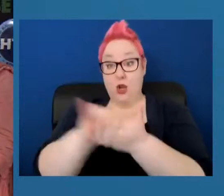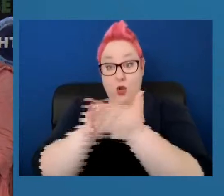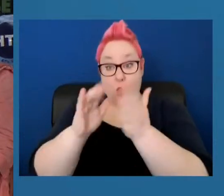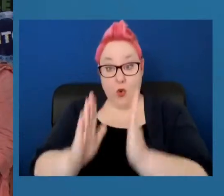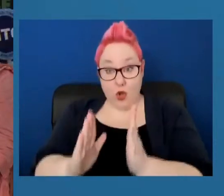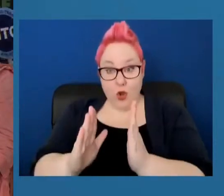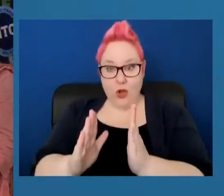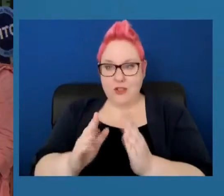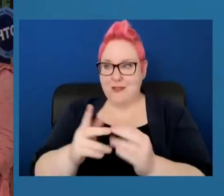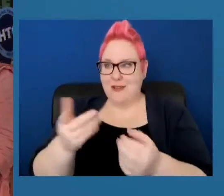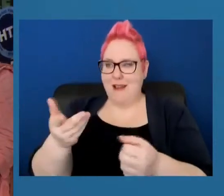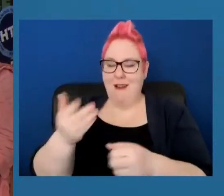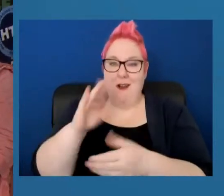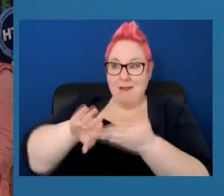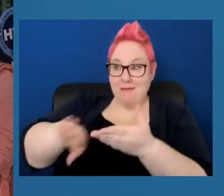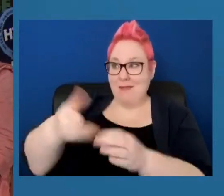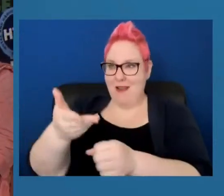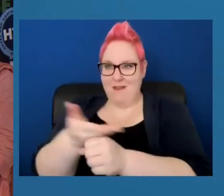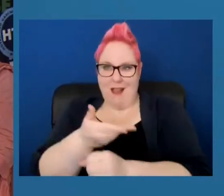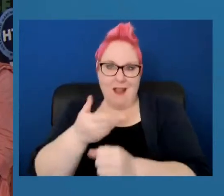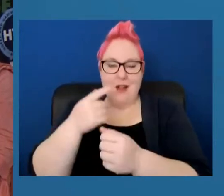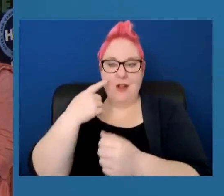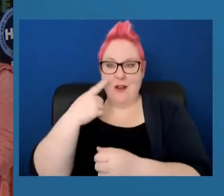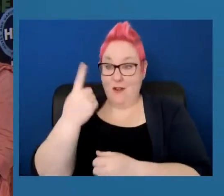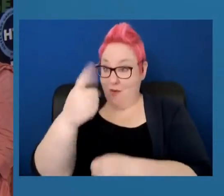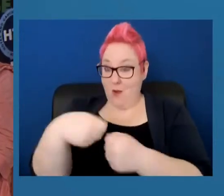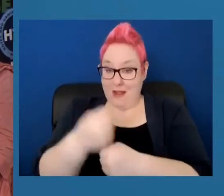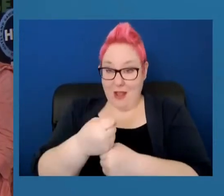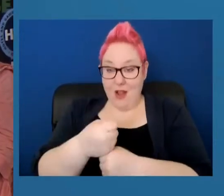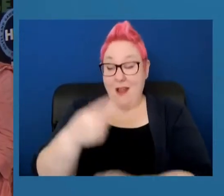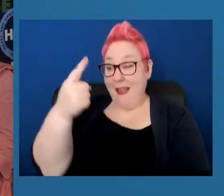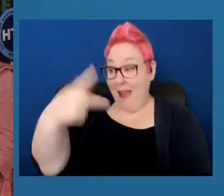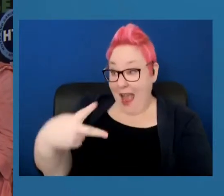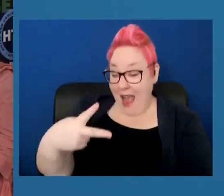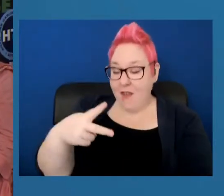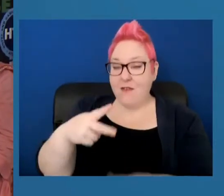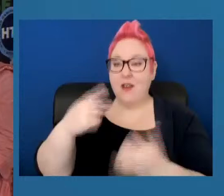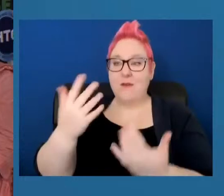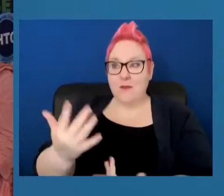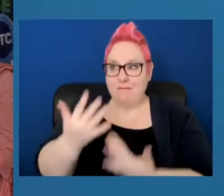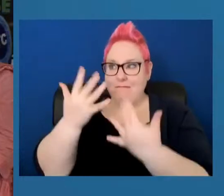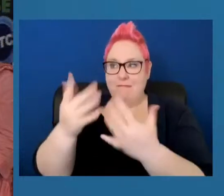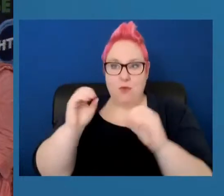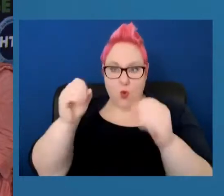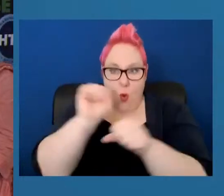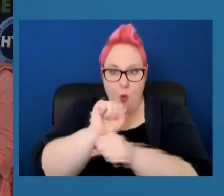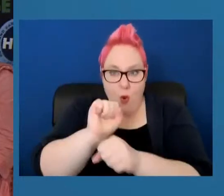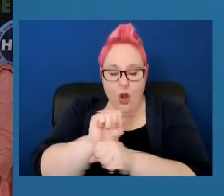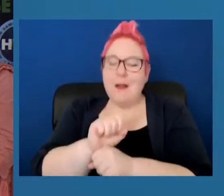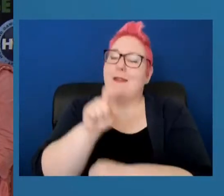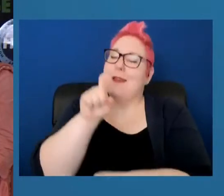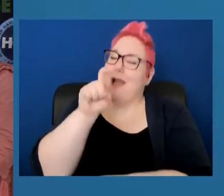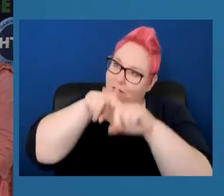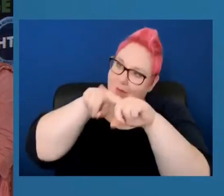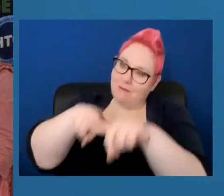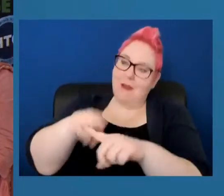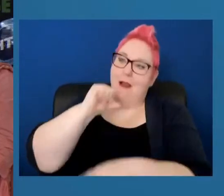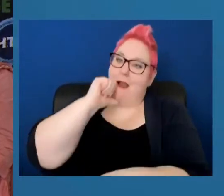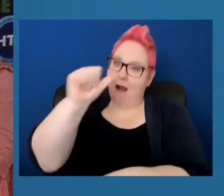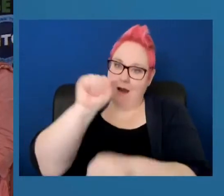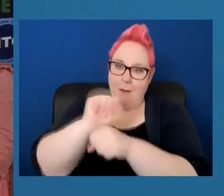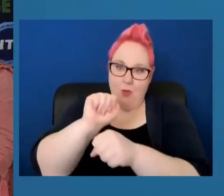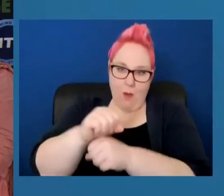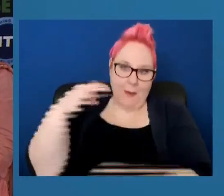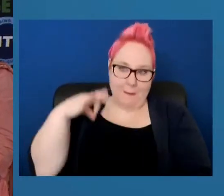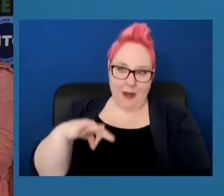year, and almost half of them are out of work for long enough that they have to rely on unemployment benefits. And